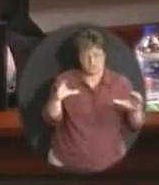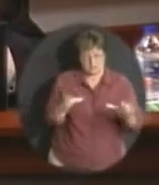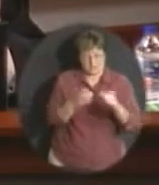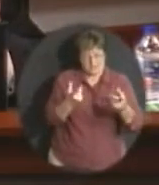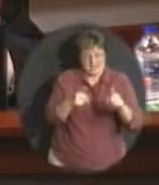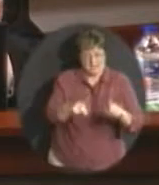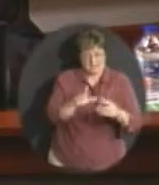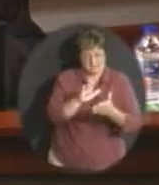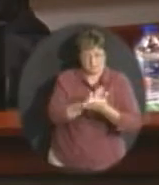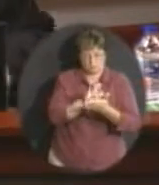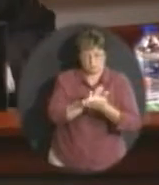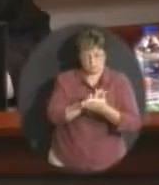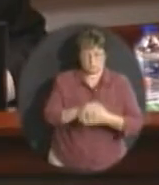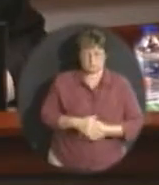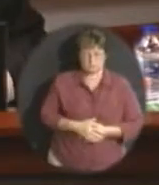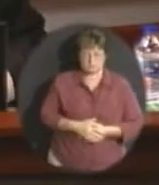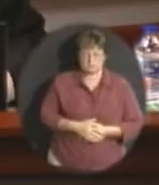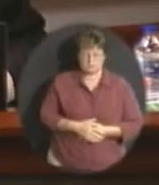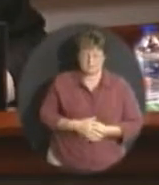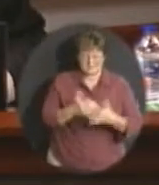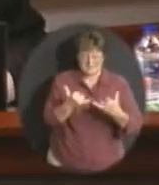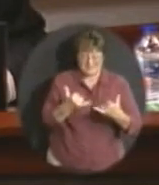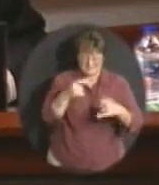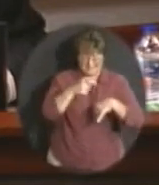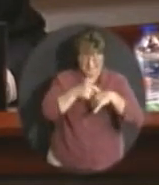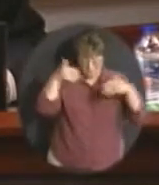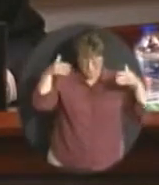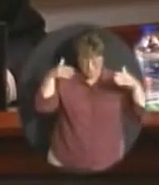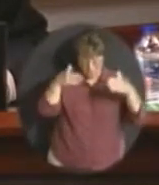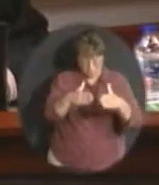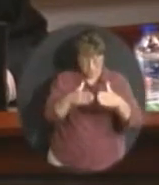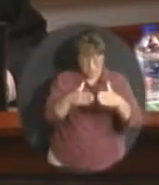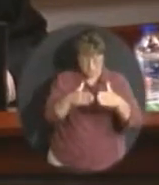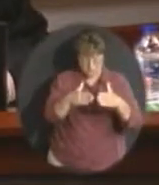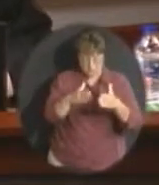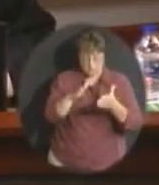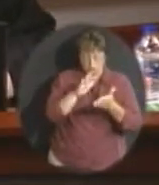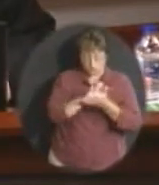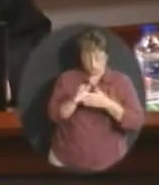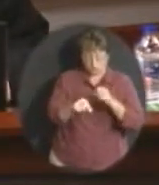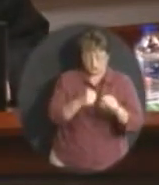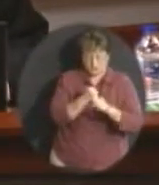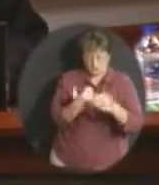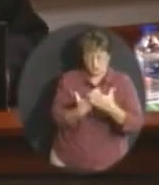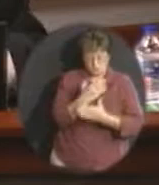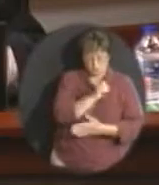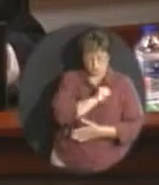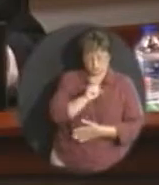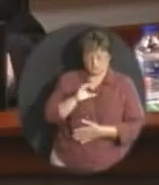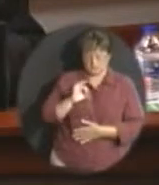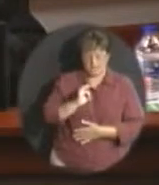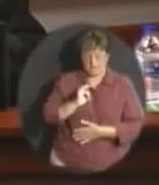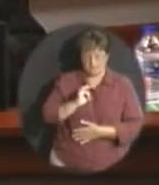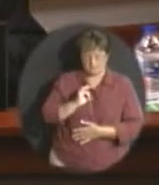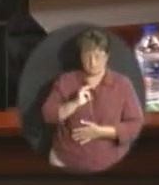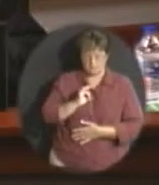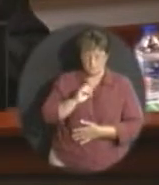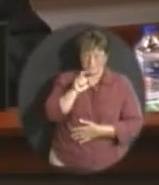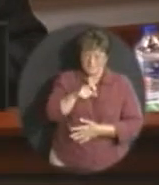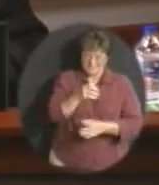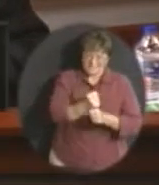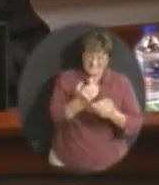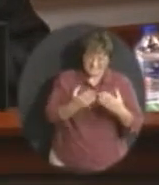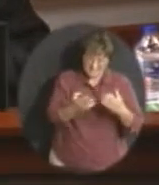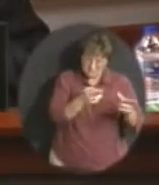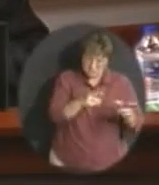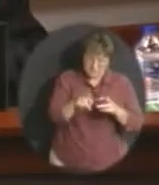say all of our time right now is being focused on the start of the school year, staff in this building spending a lot of time not only getting things ready in terms of budget